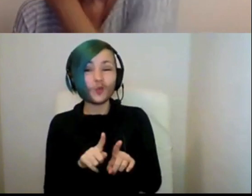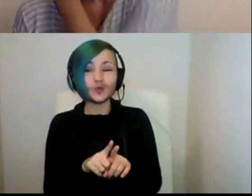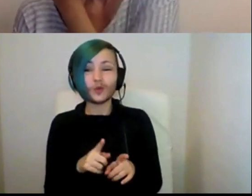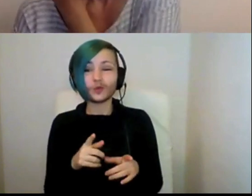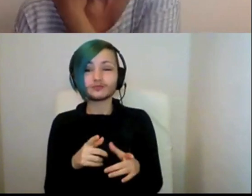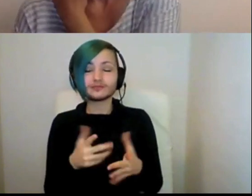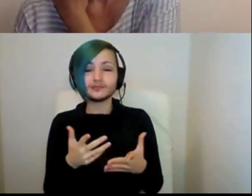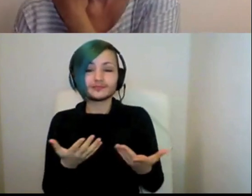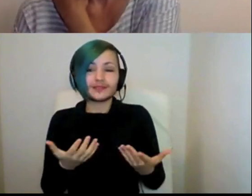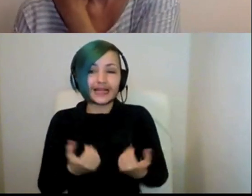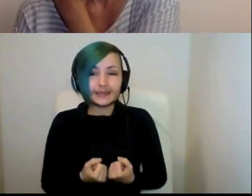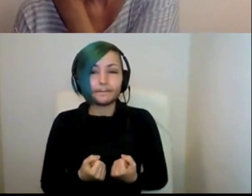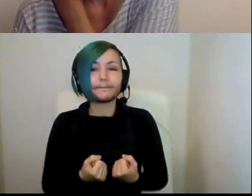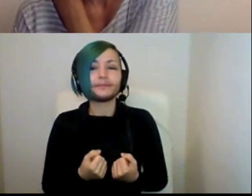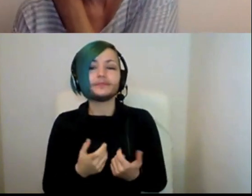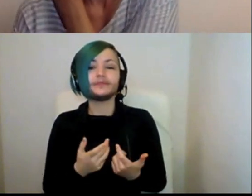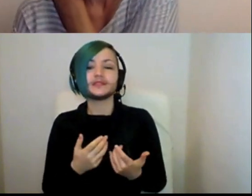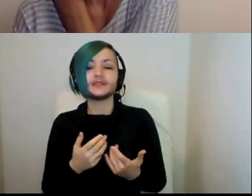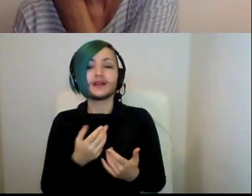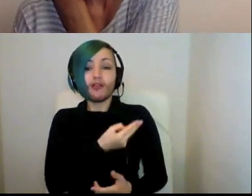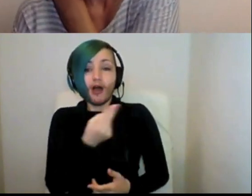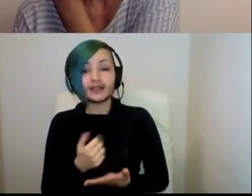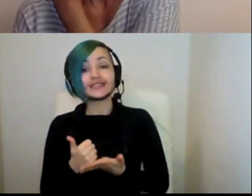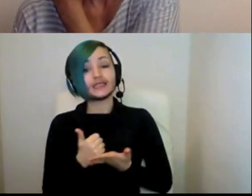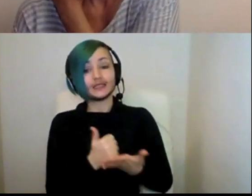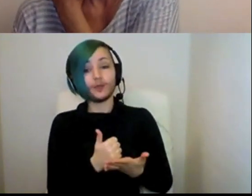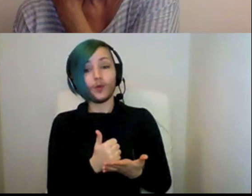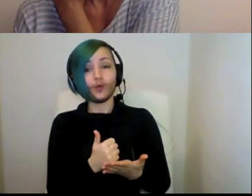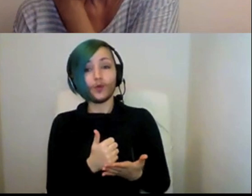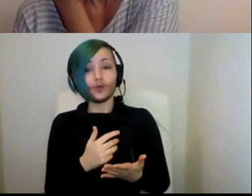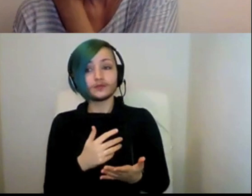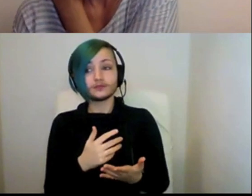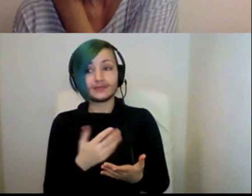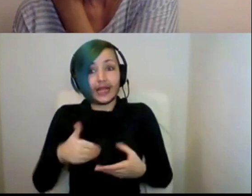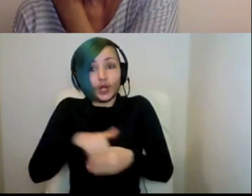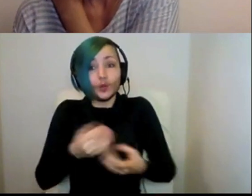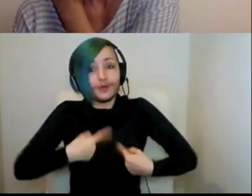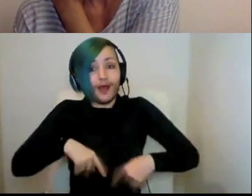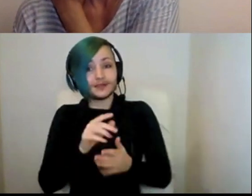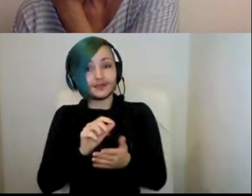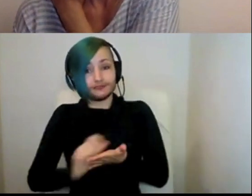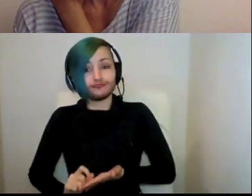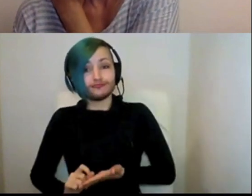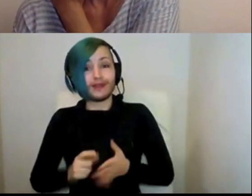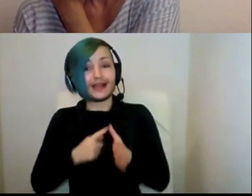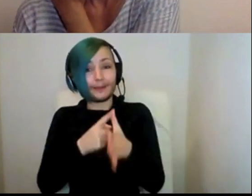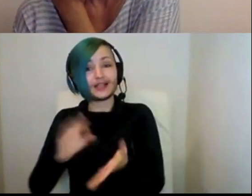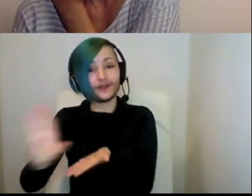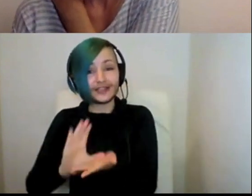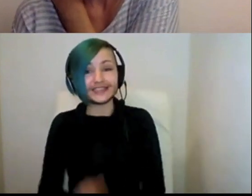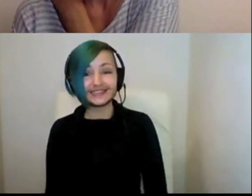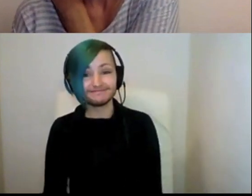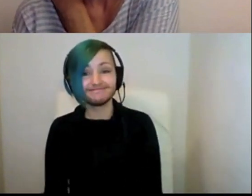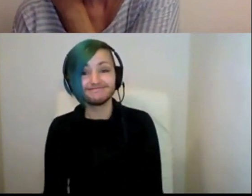the support that our artists need is us writing the funding application for them, and that